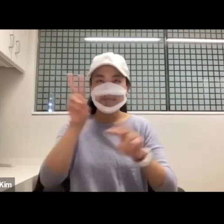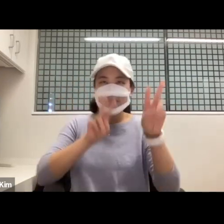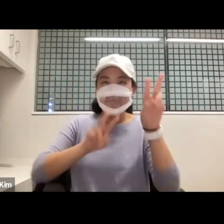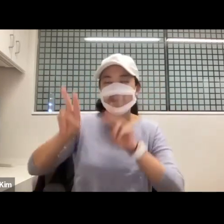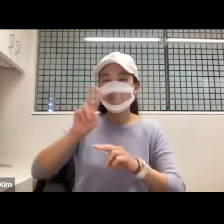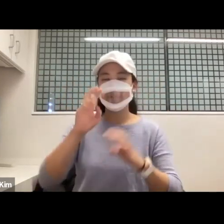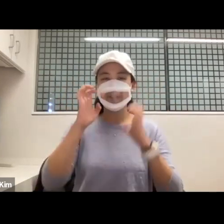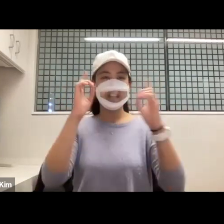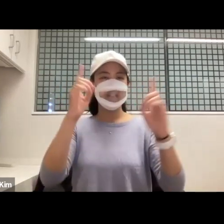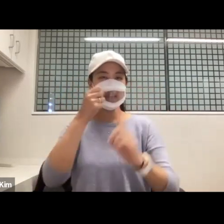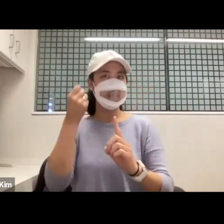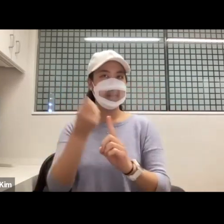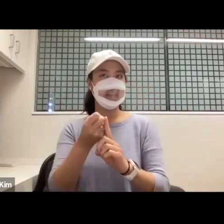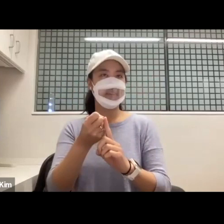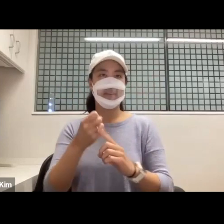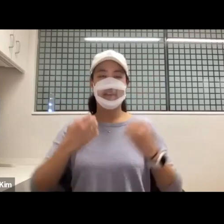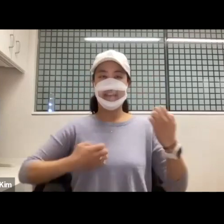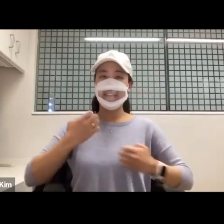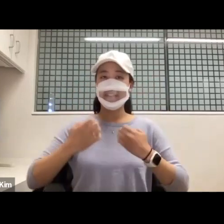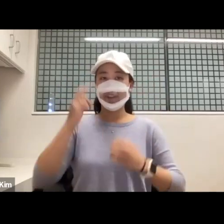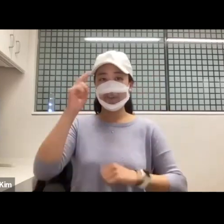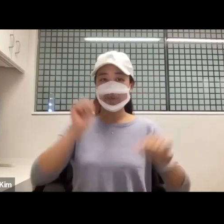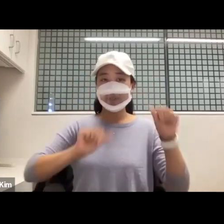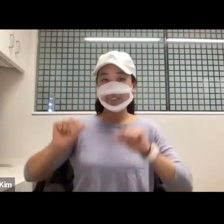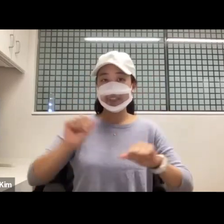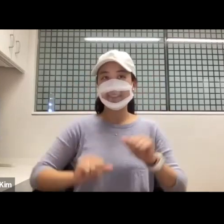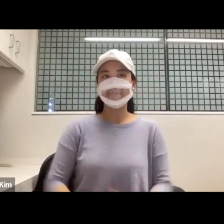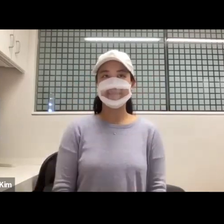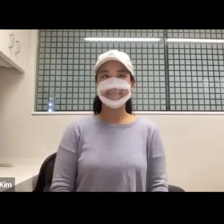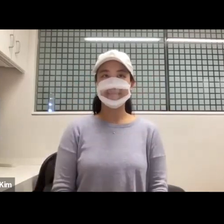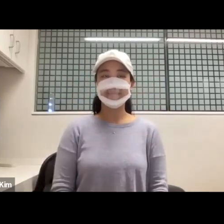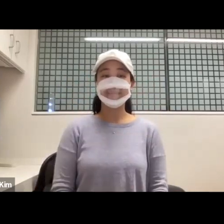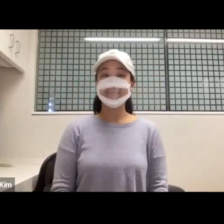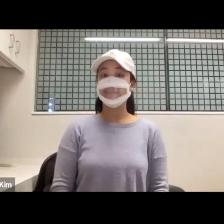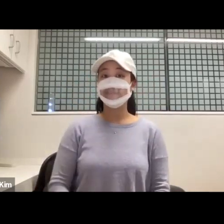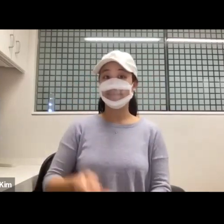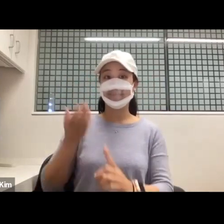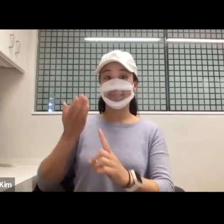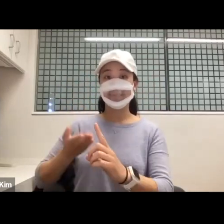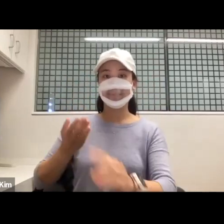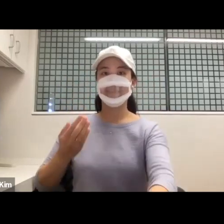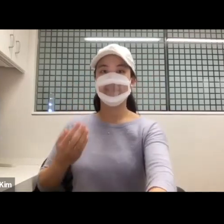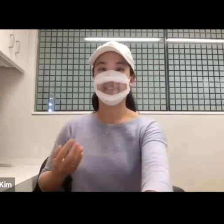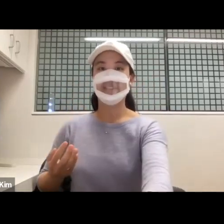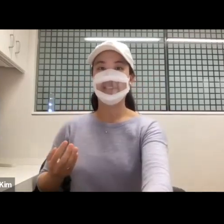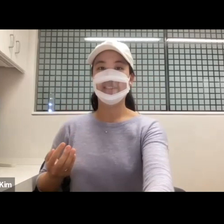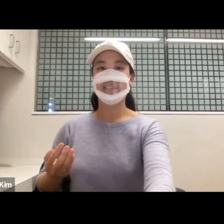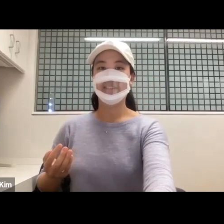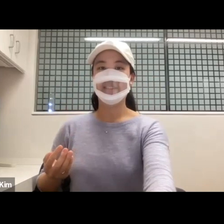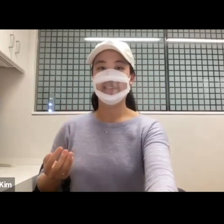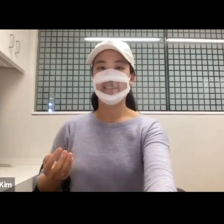titled Emotions, Learning, and the Brain, Exploring the Educational Implications of Affective Neuroscience.